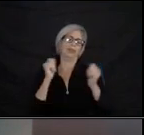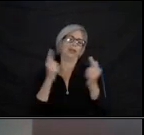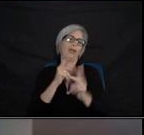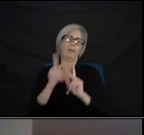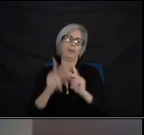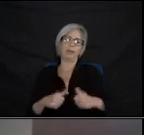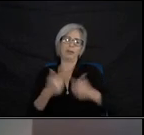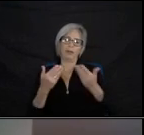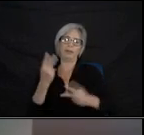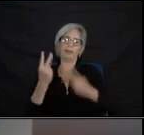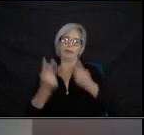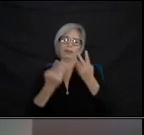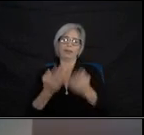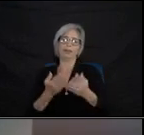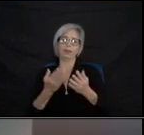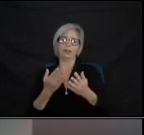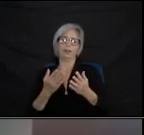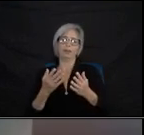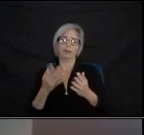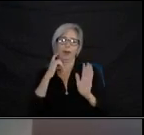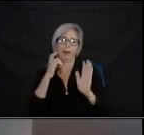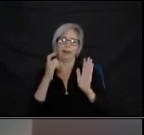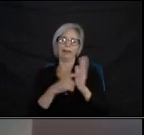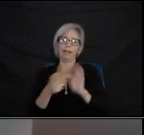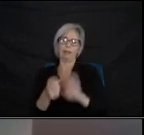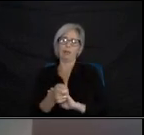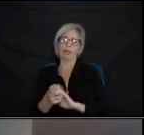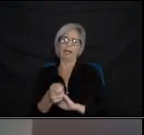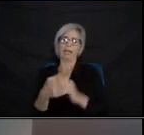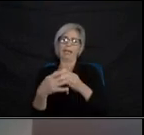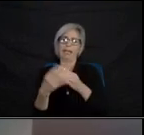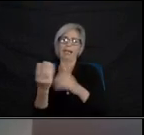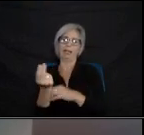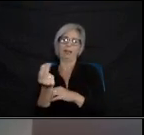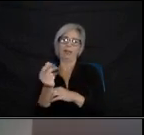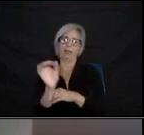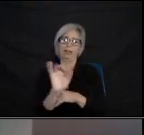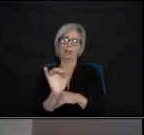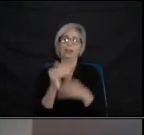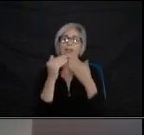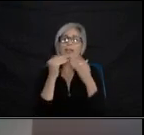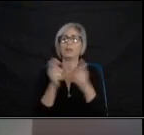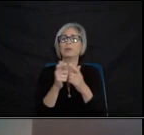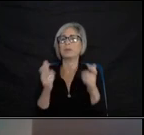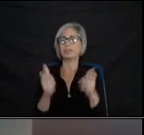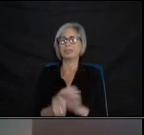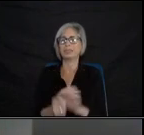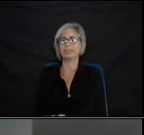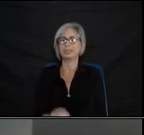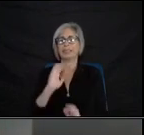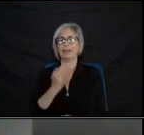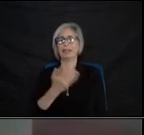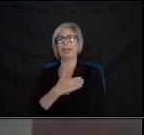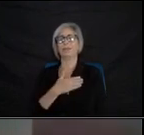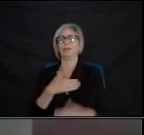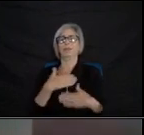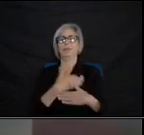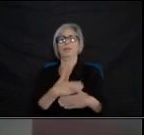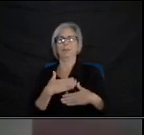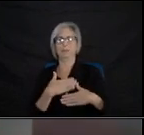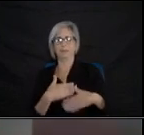and visitors for observing the white cane and also guide dogs. Thank you so much. Our pleasure.